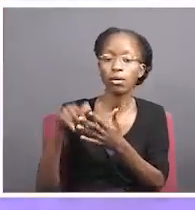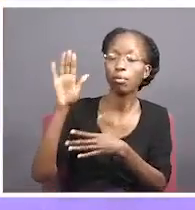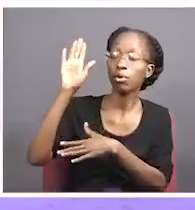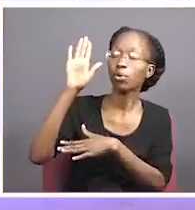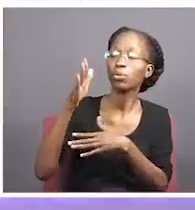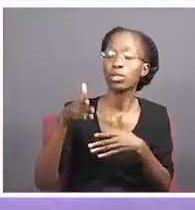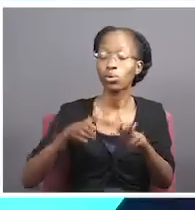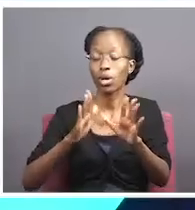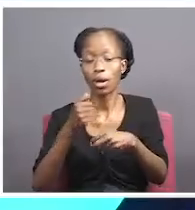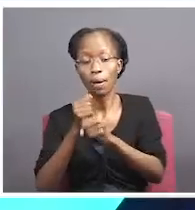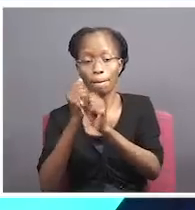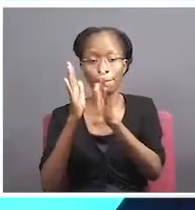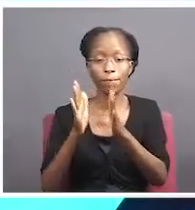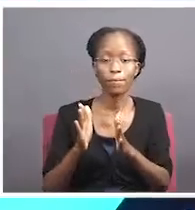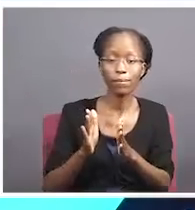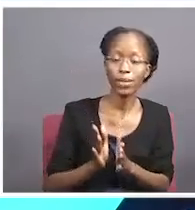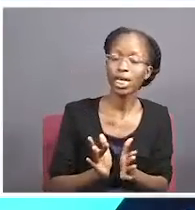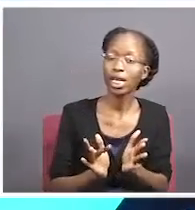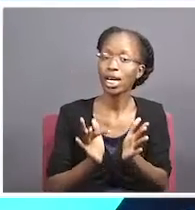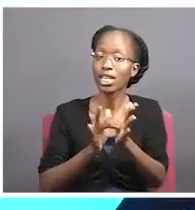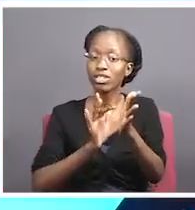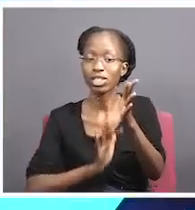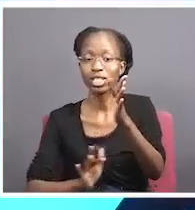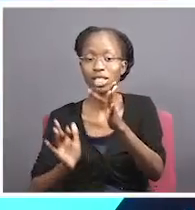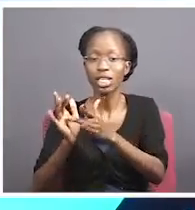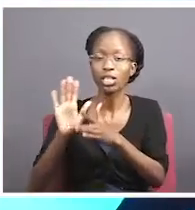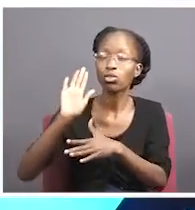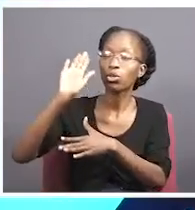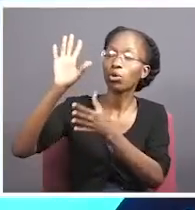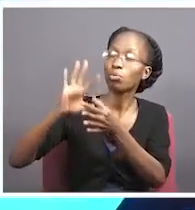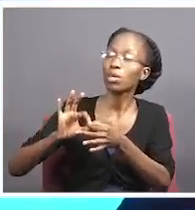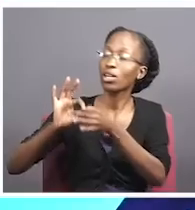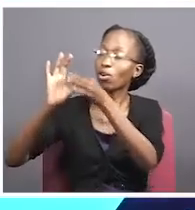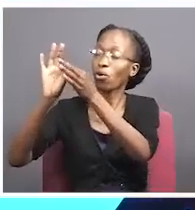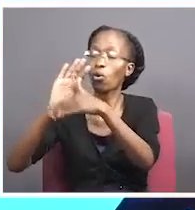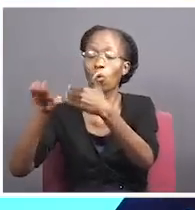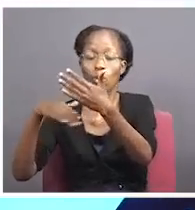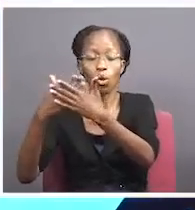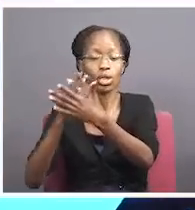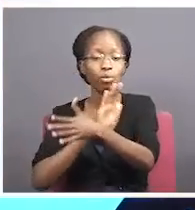Jesus, to